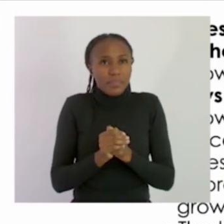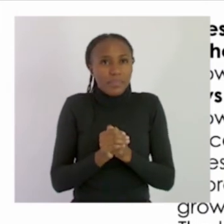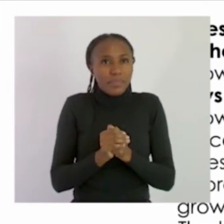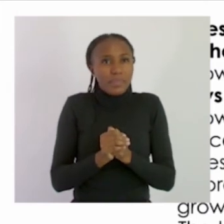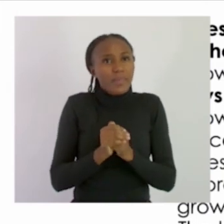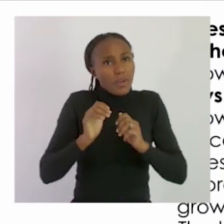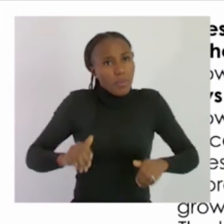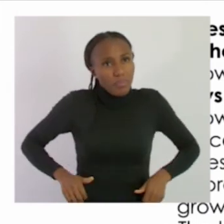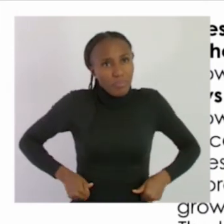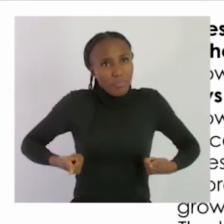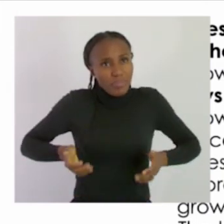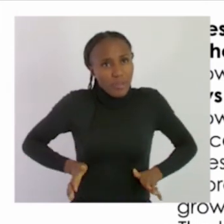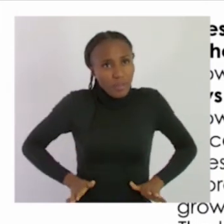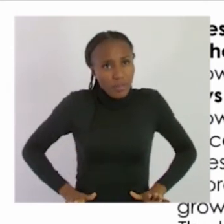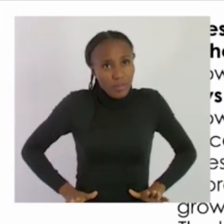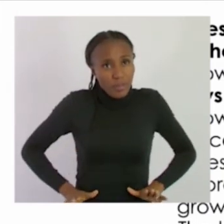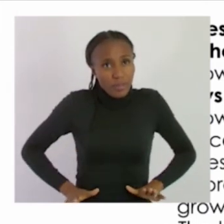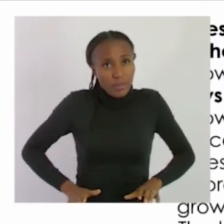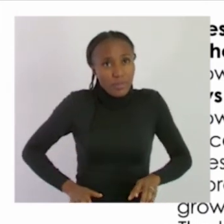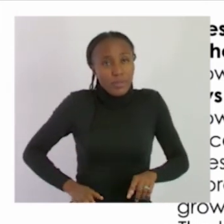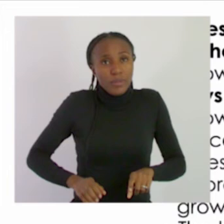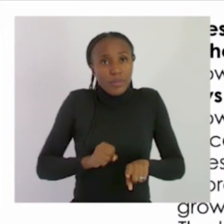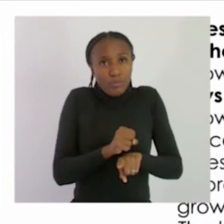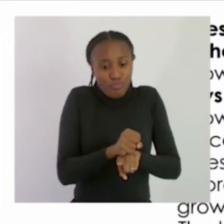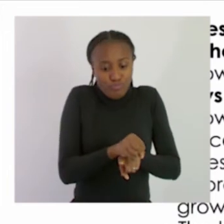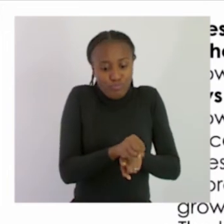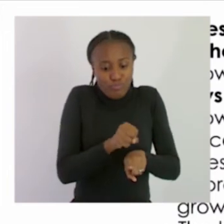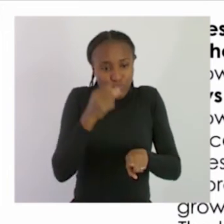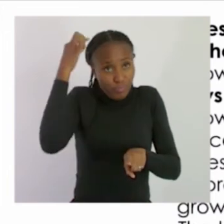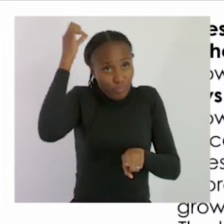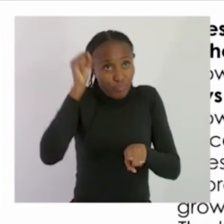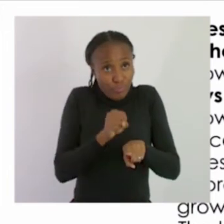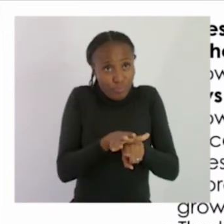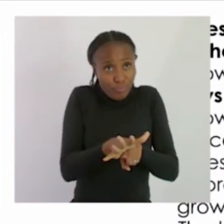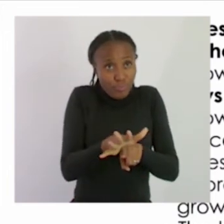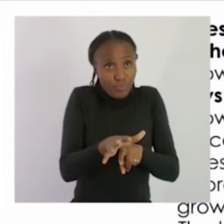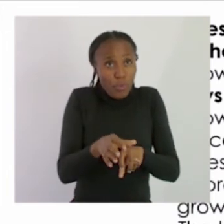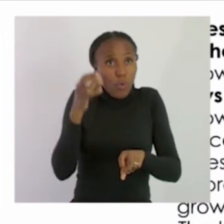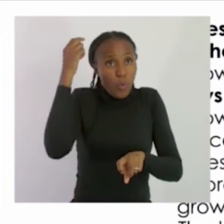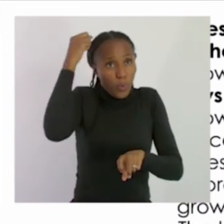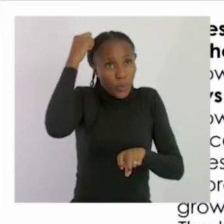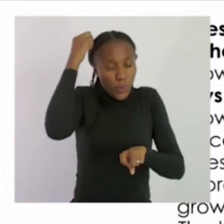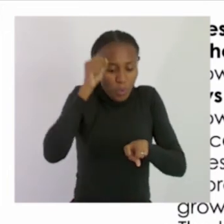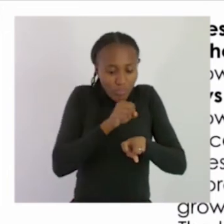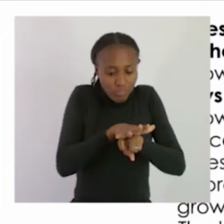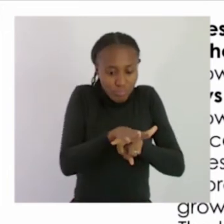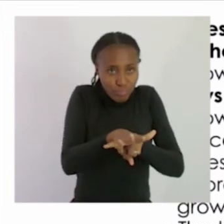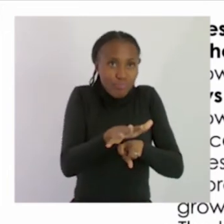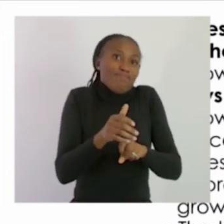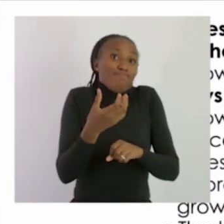Both boys and girls, they grow hair under their genitals. Around their reproductive parts, they grow the